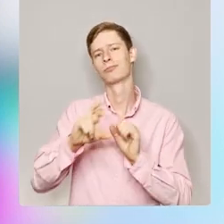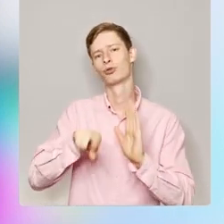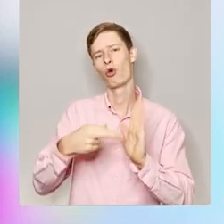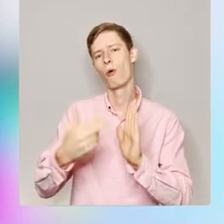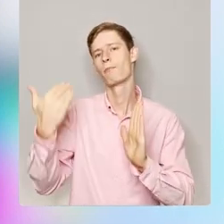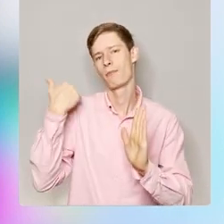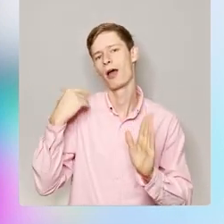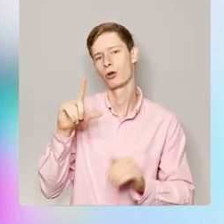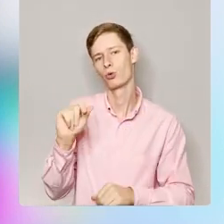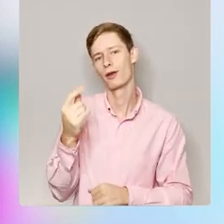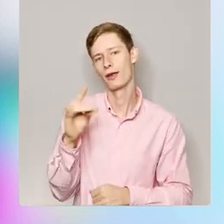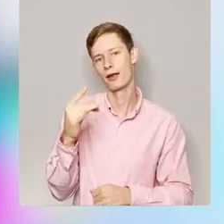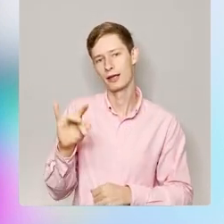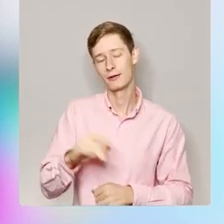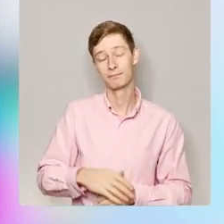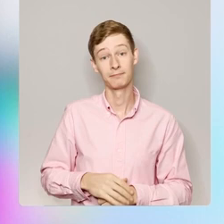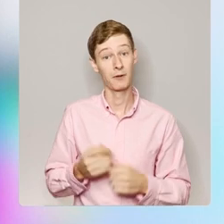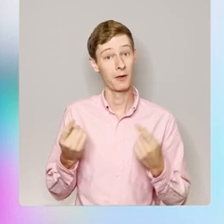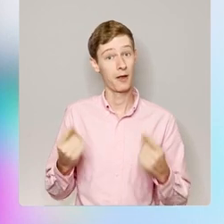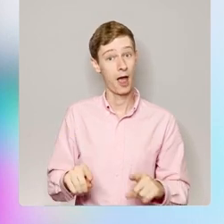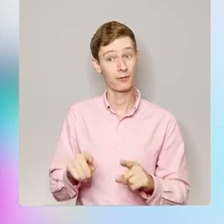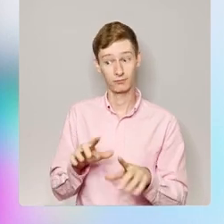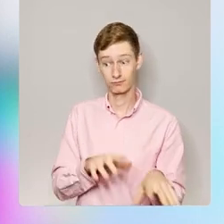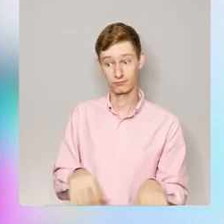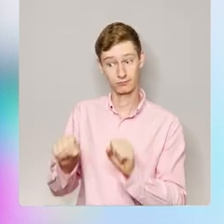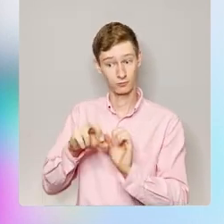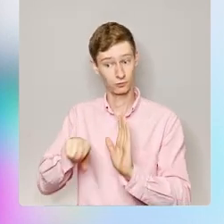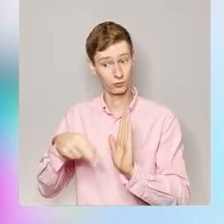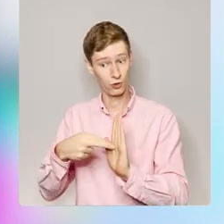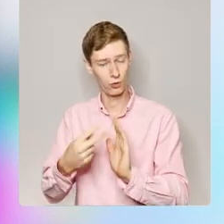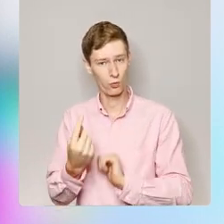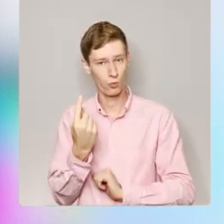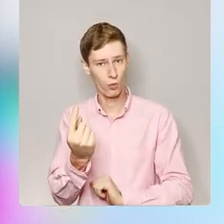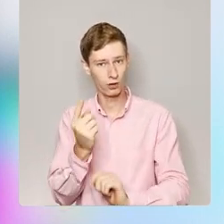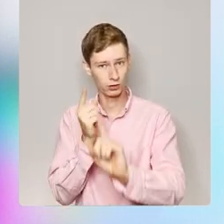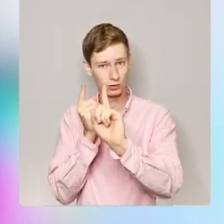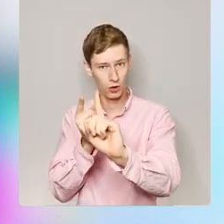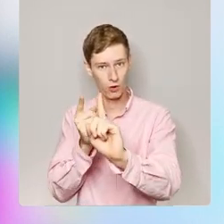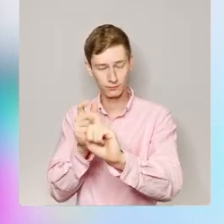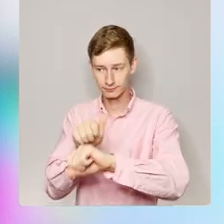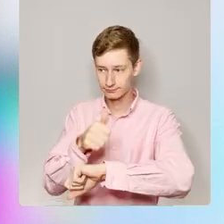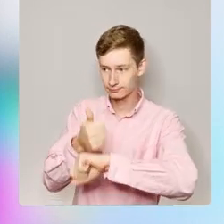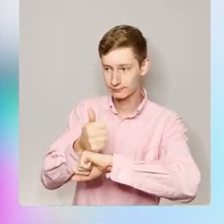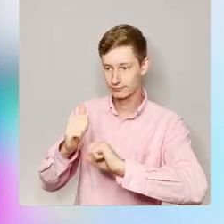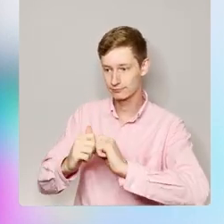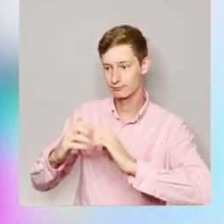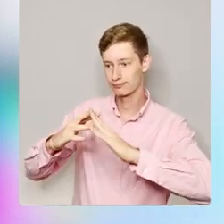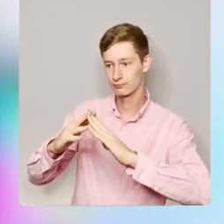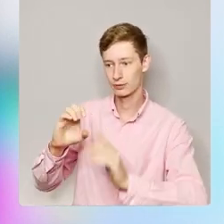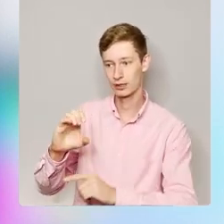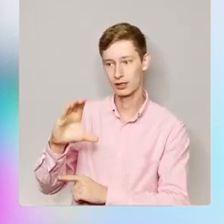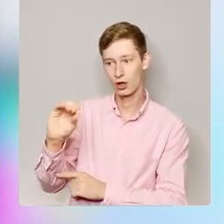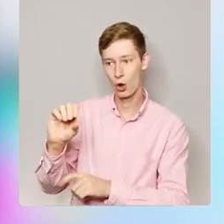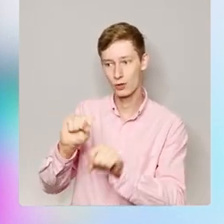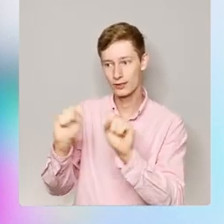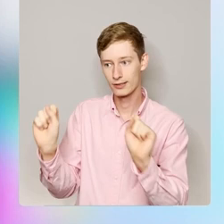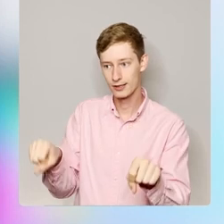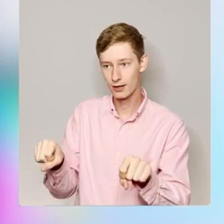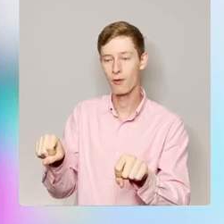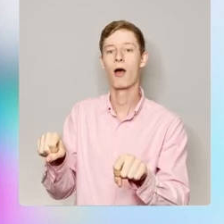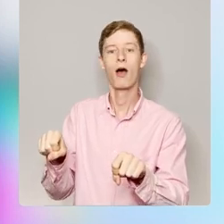did that, I had one goal: to produce an ecosystem that produces great software for our